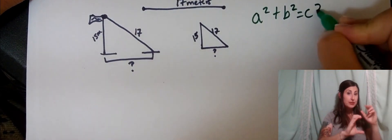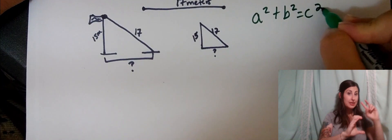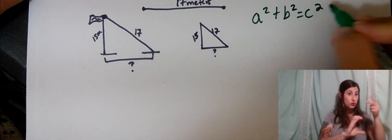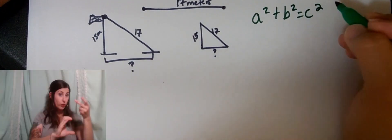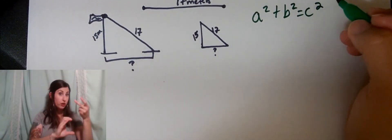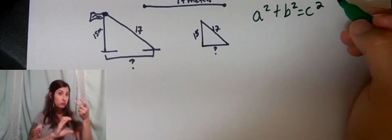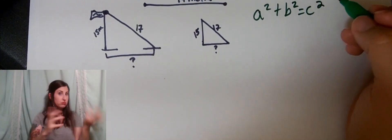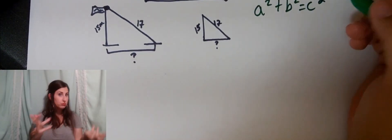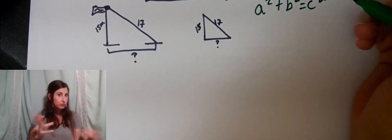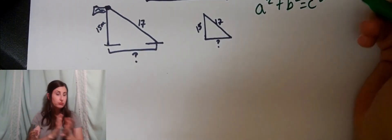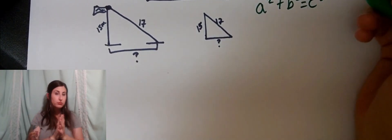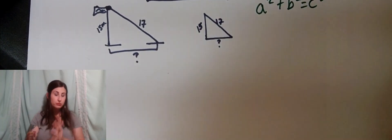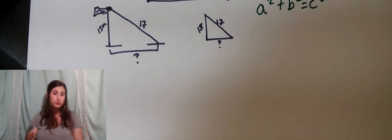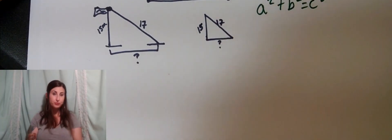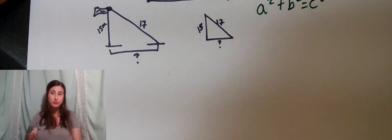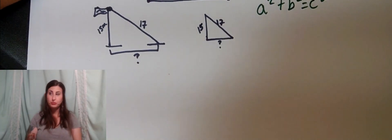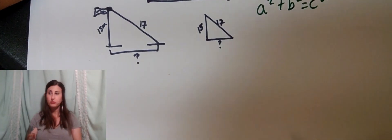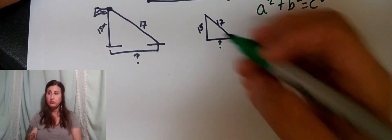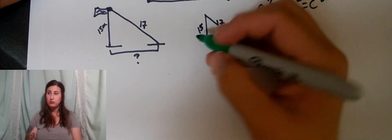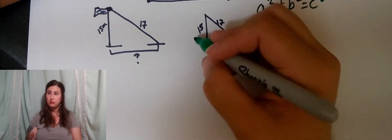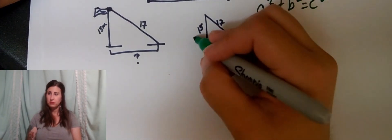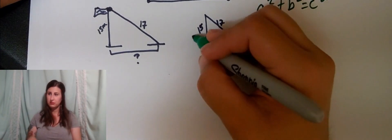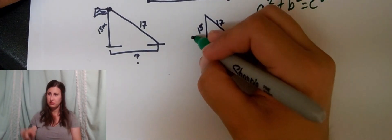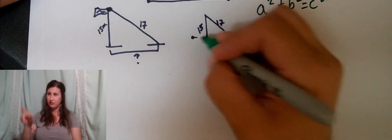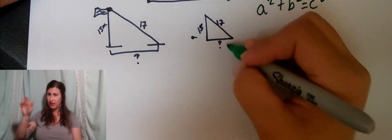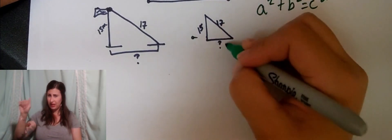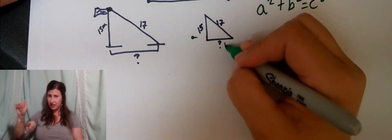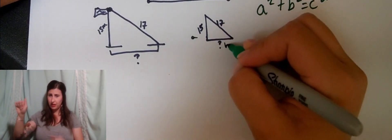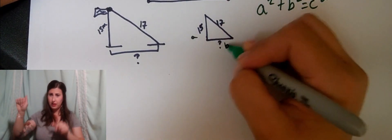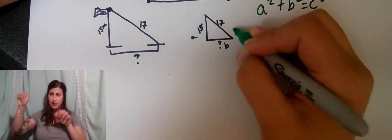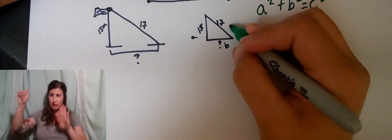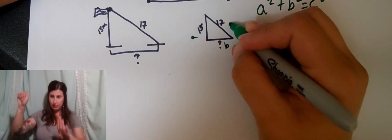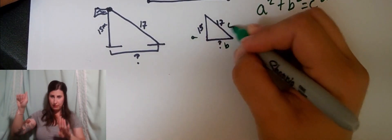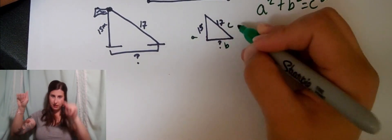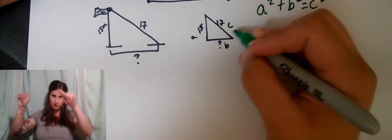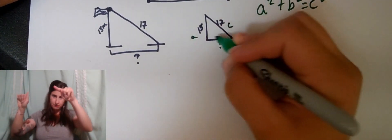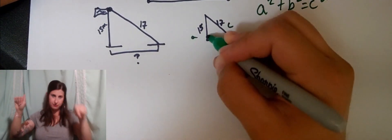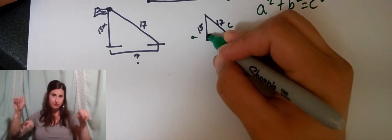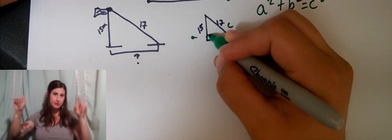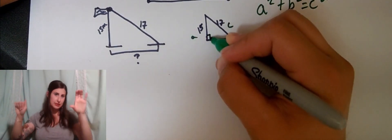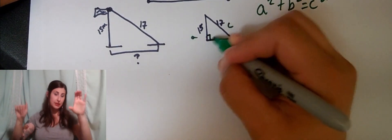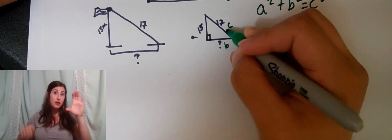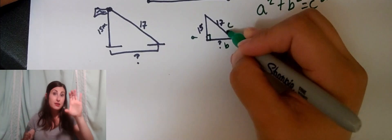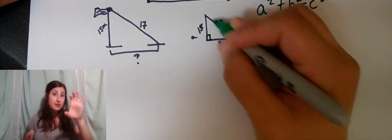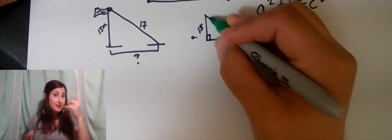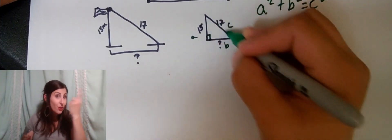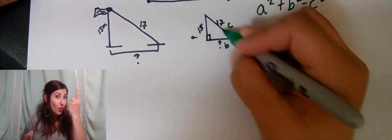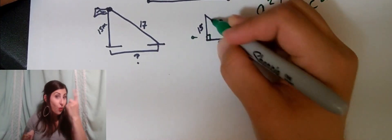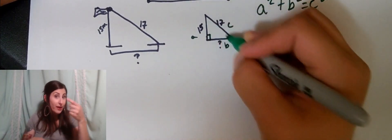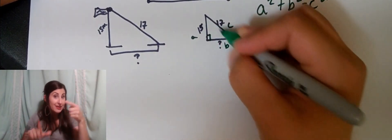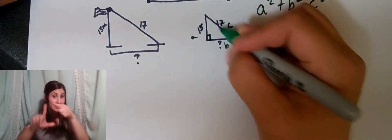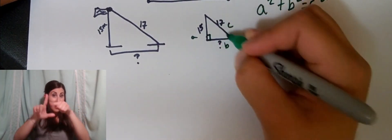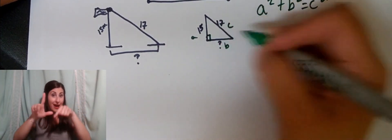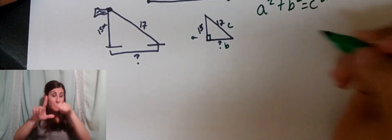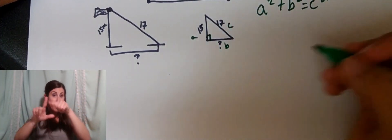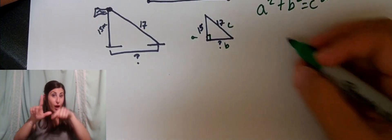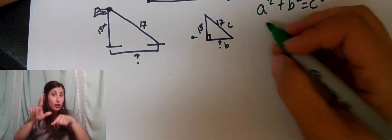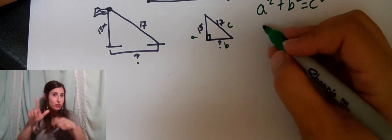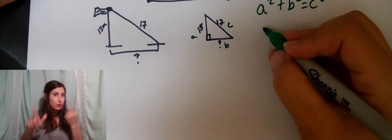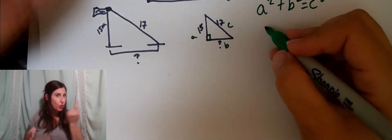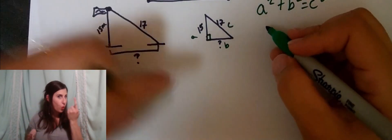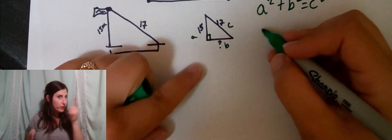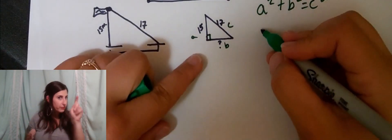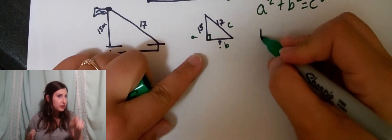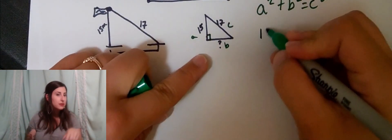equals c squared. Okay, so I'm going to say that's a, that's b, this is c. C always has to be the